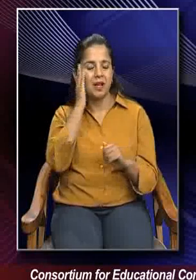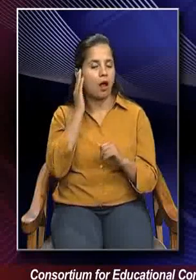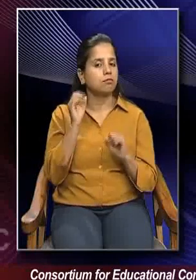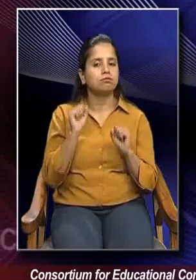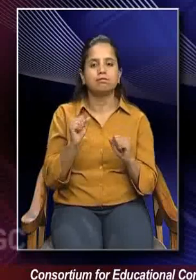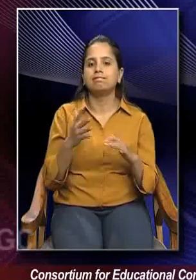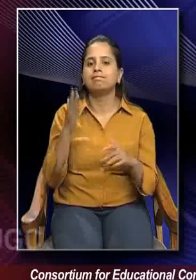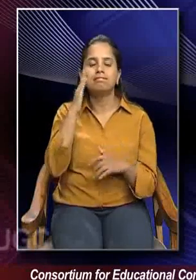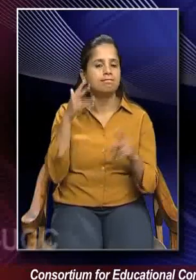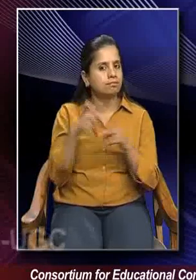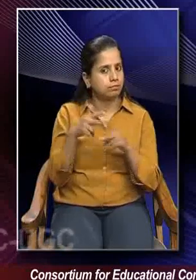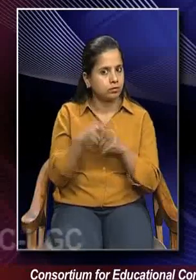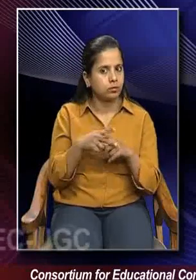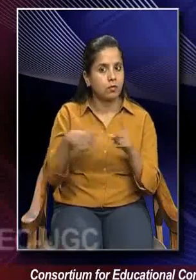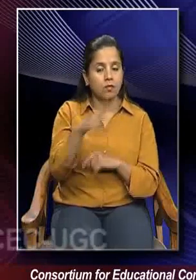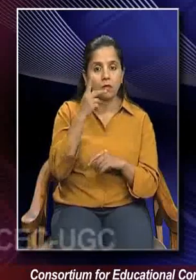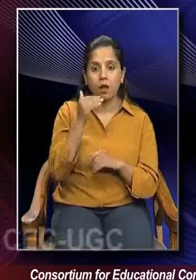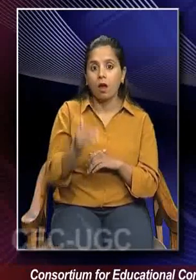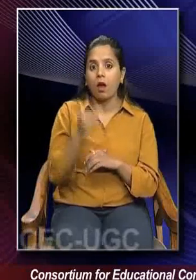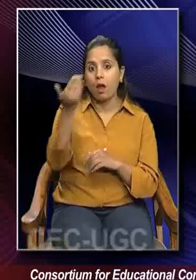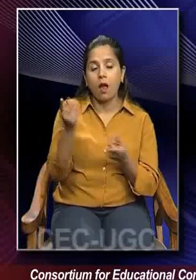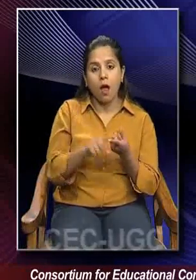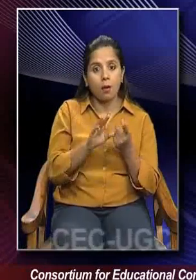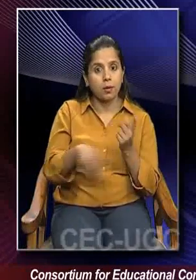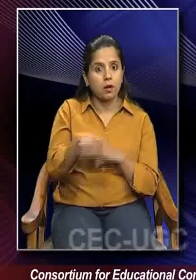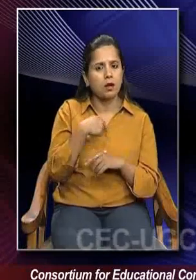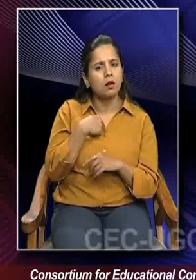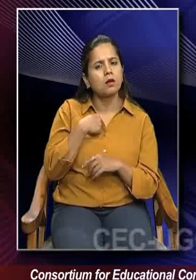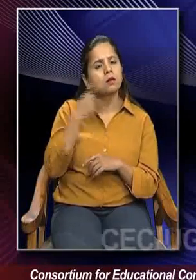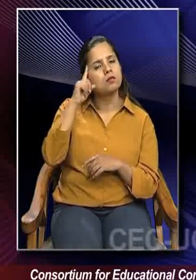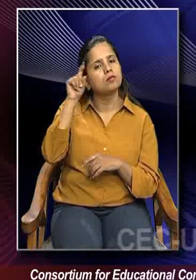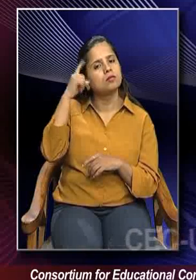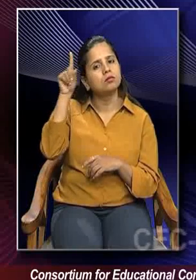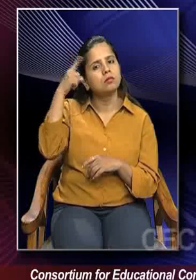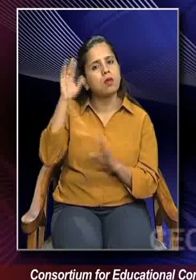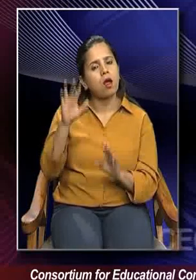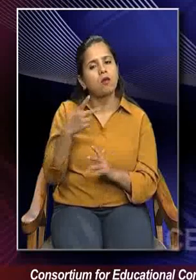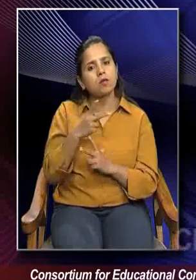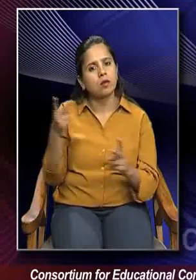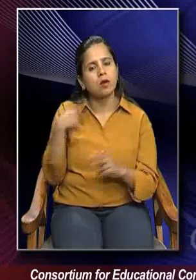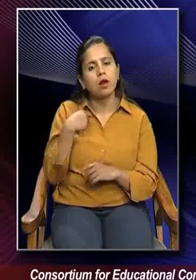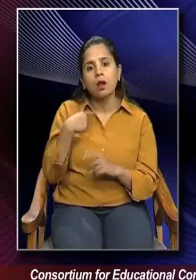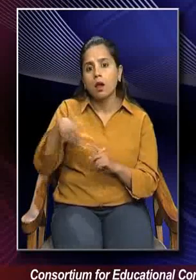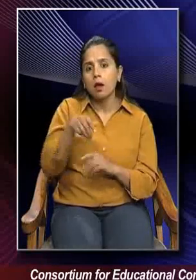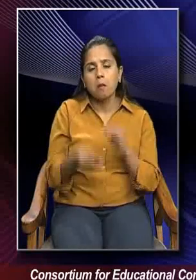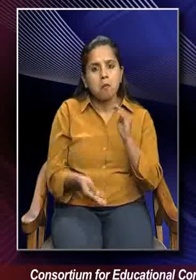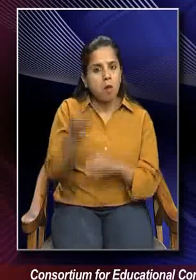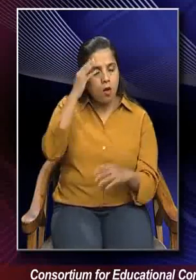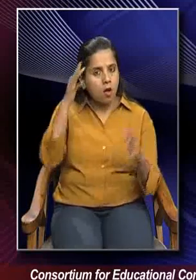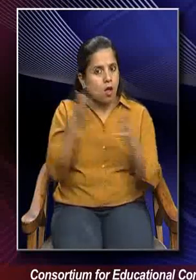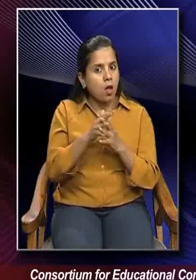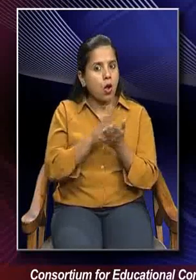The heightened arousal, raising thoughts, and increased level of stress